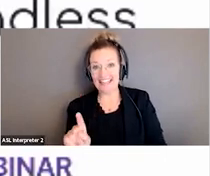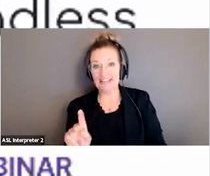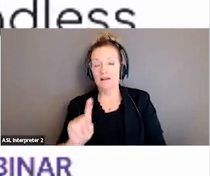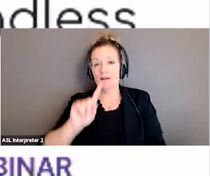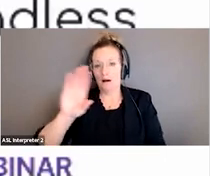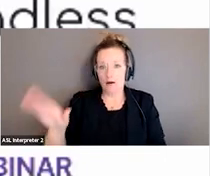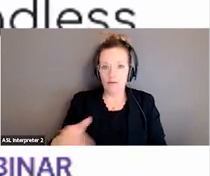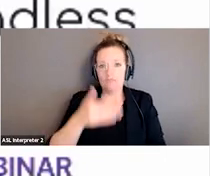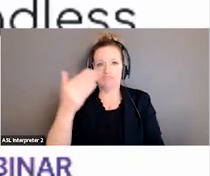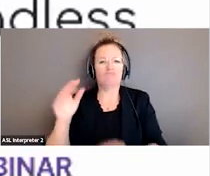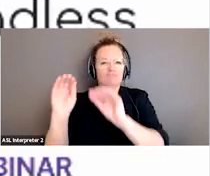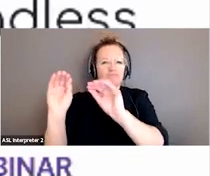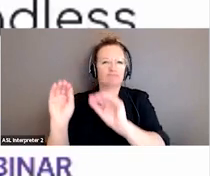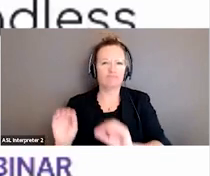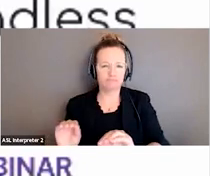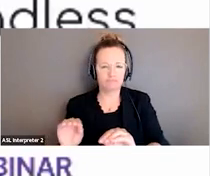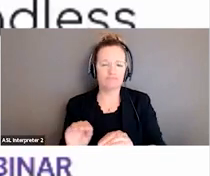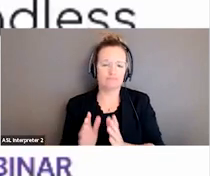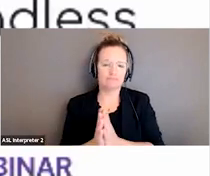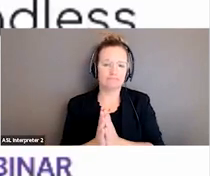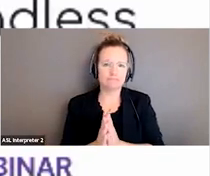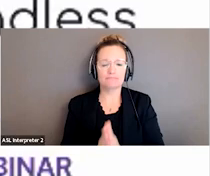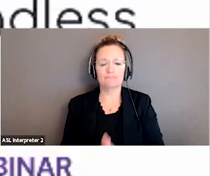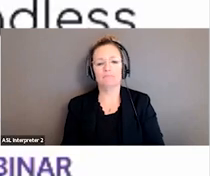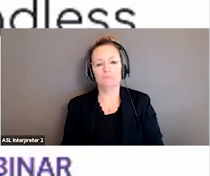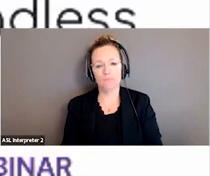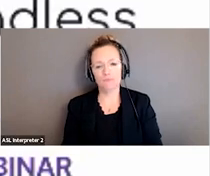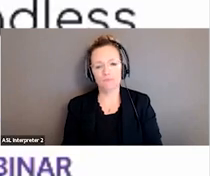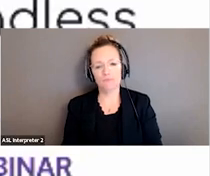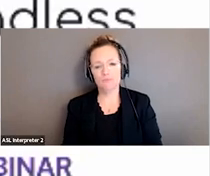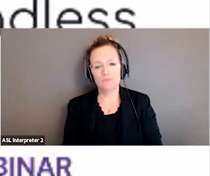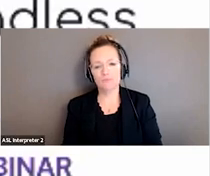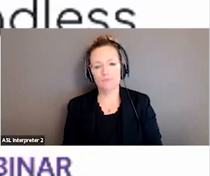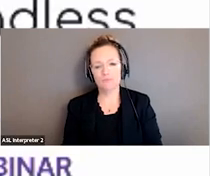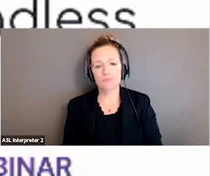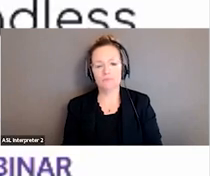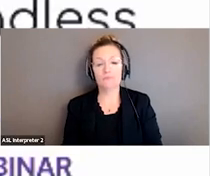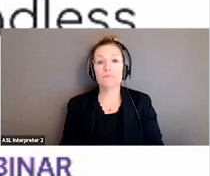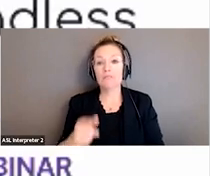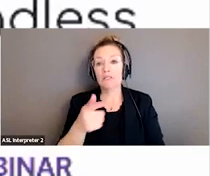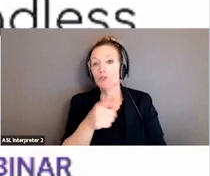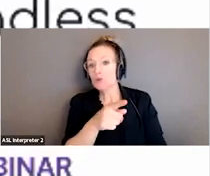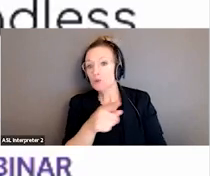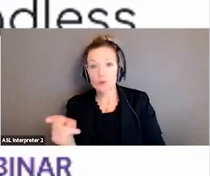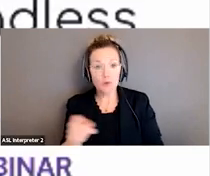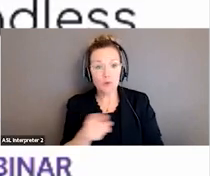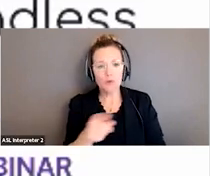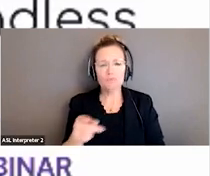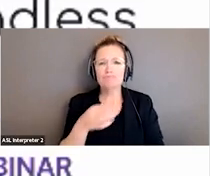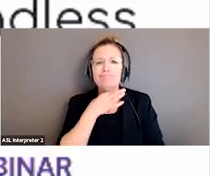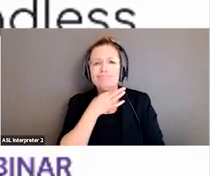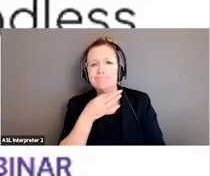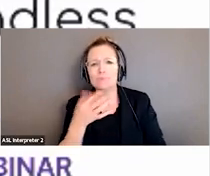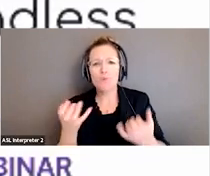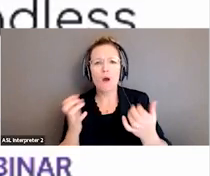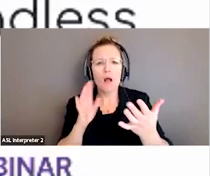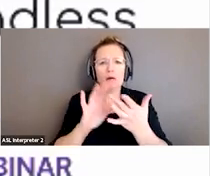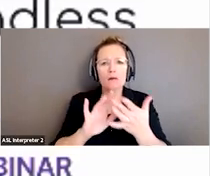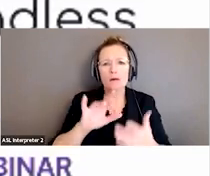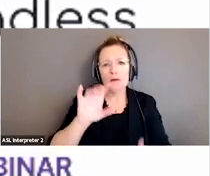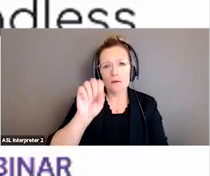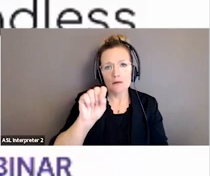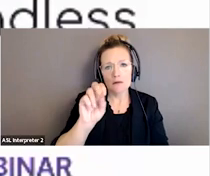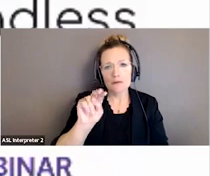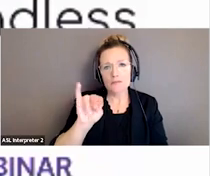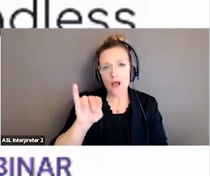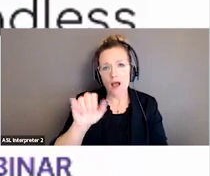section. And if anybody would want to connect with Sonia with IPON, you can reach out to